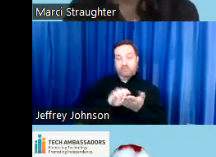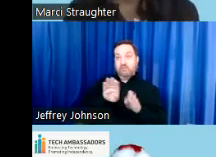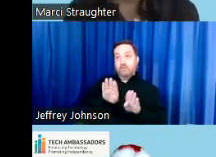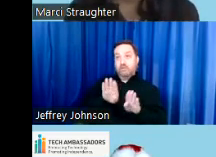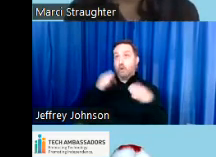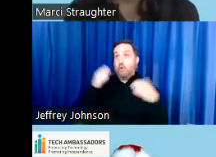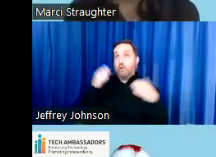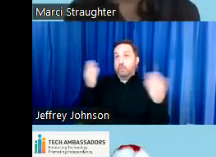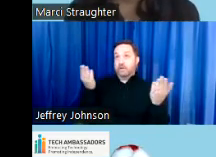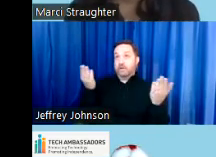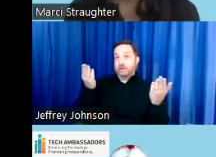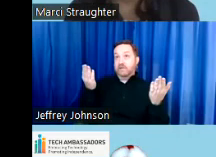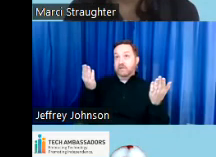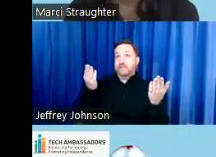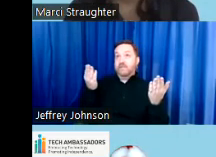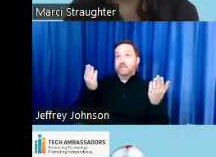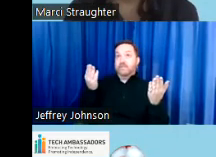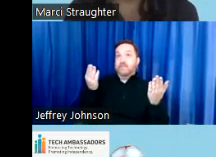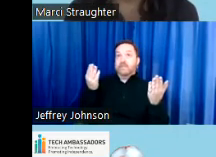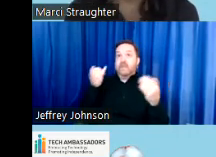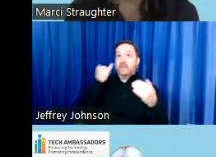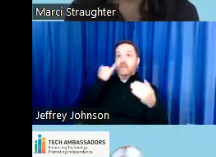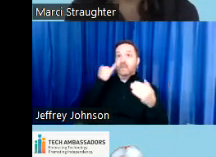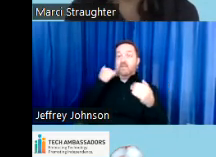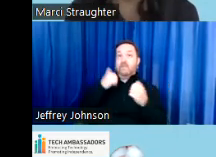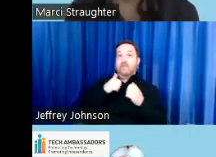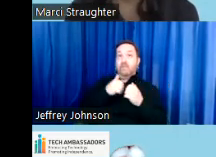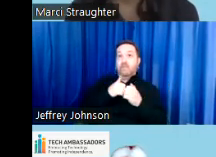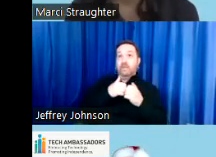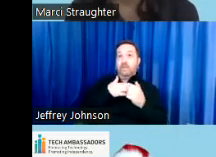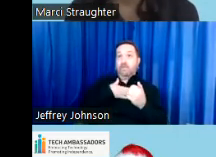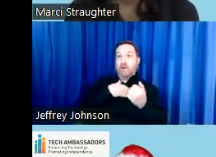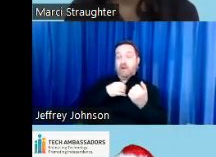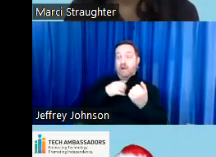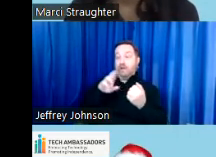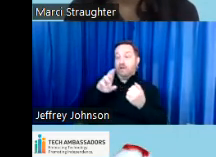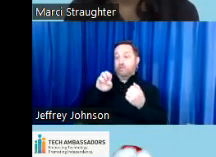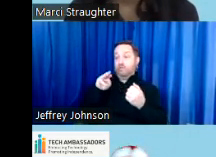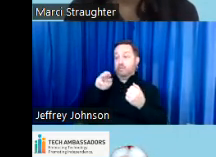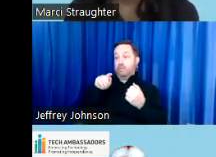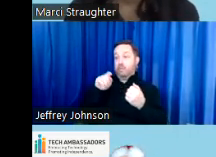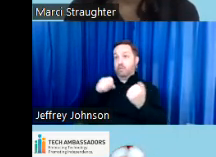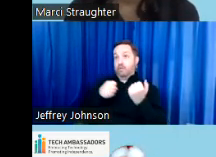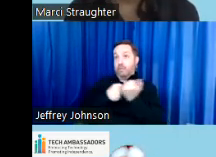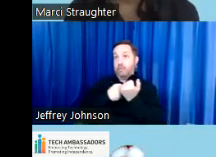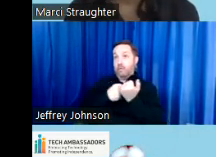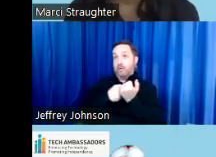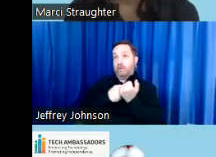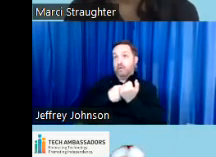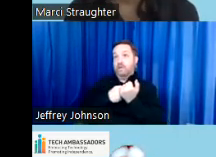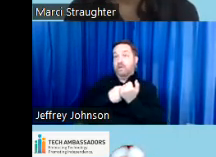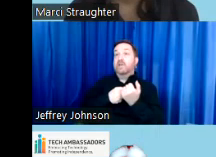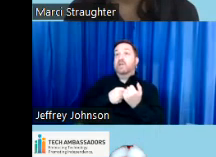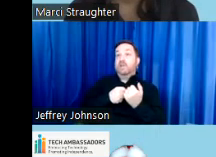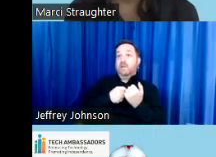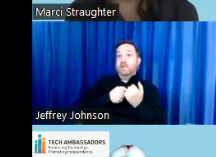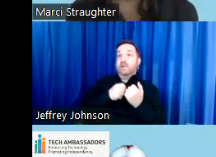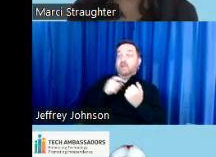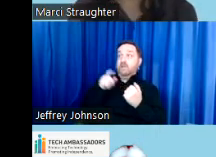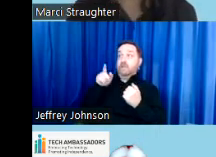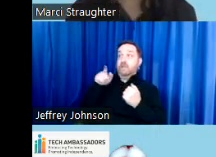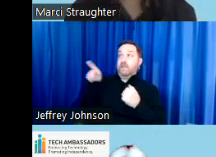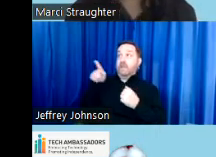what I can do along with my remote supports with it is, with my remote supports, they